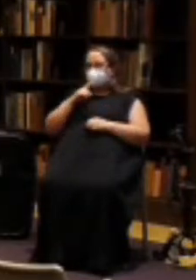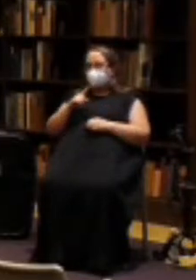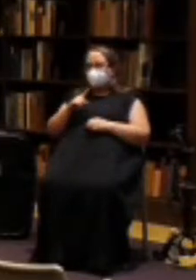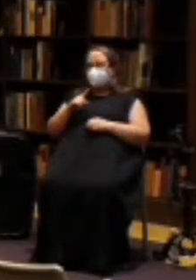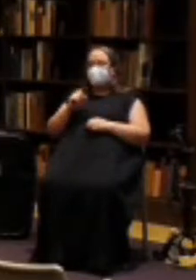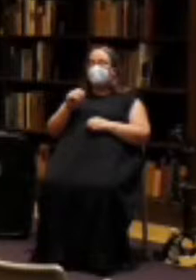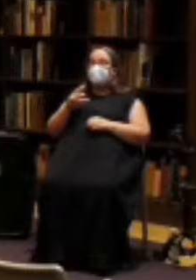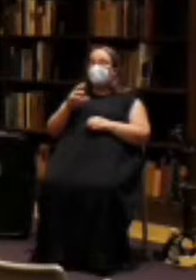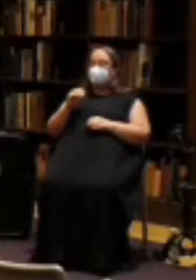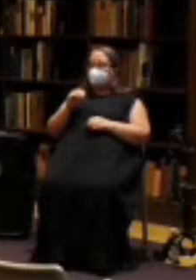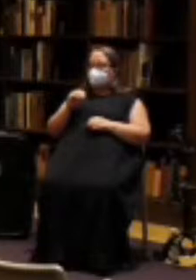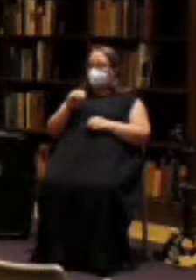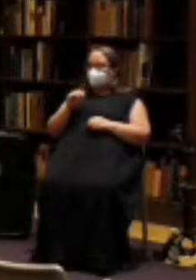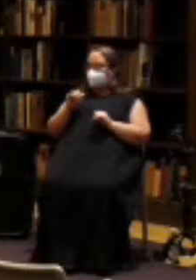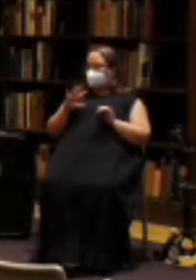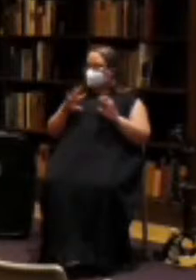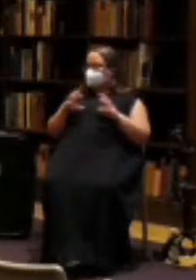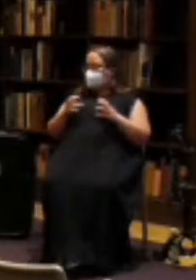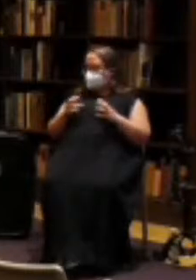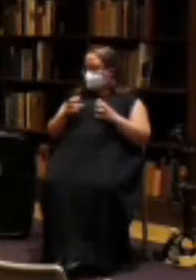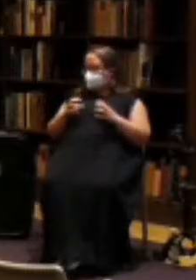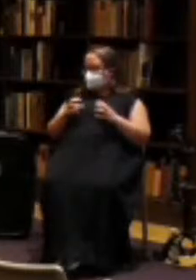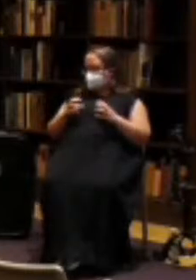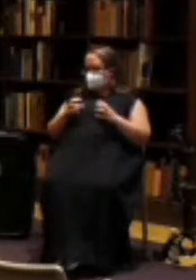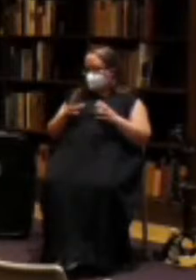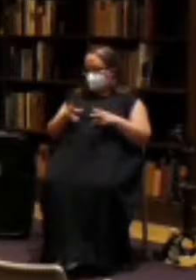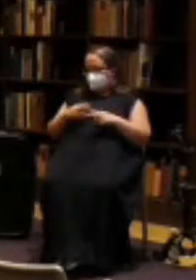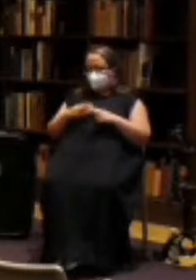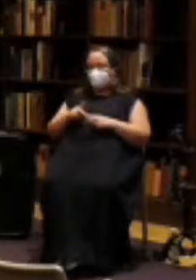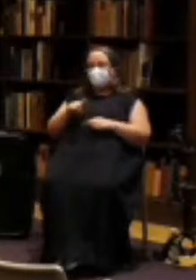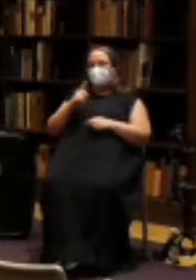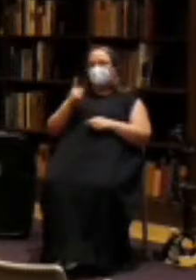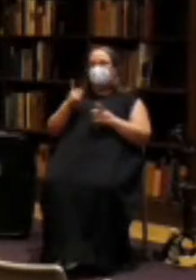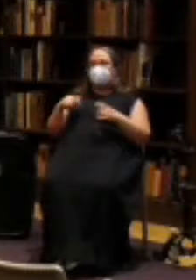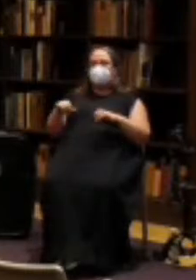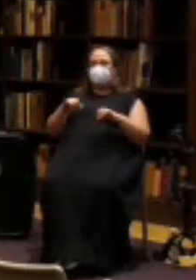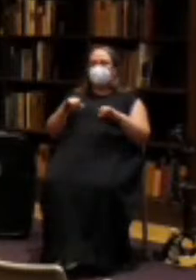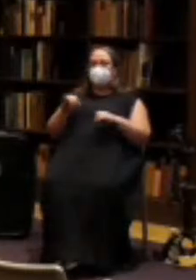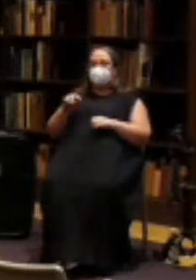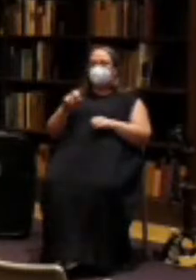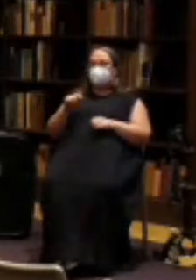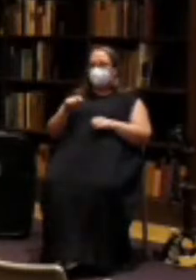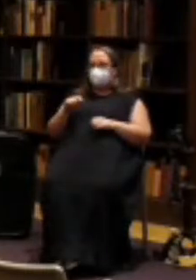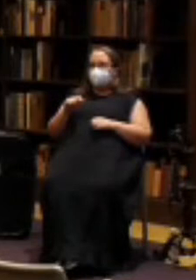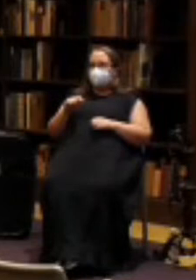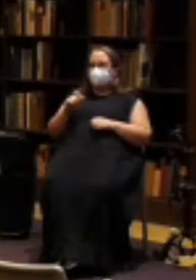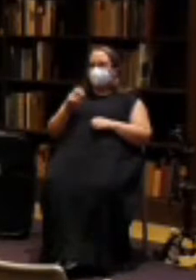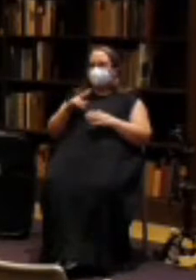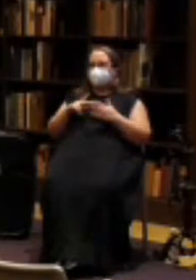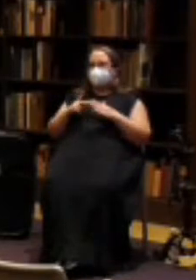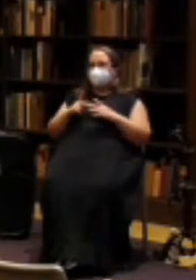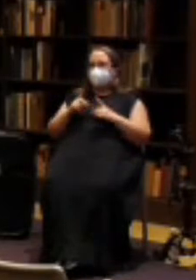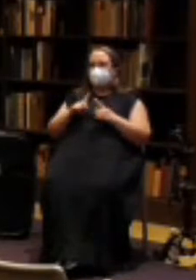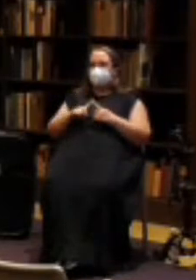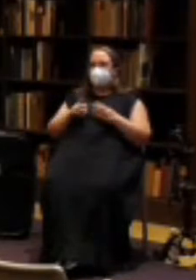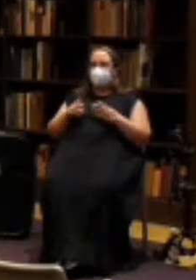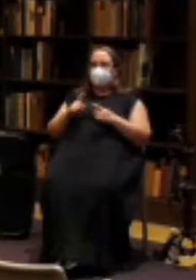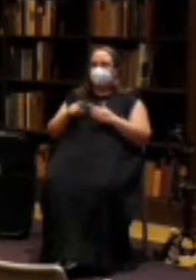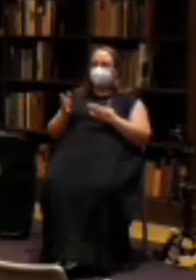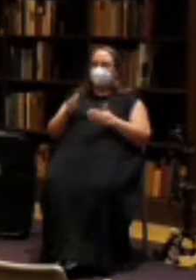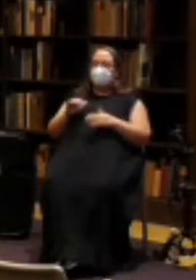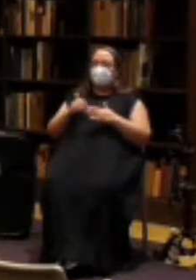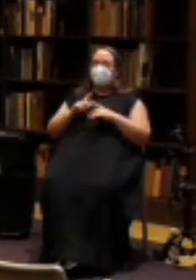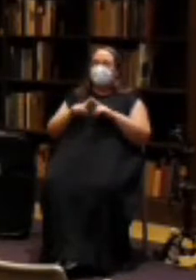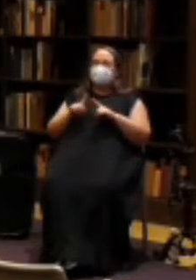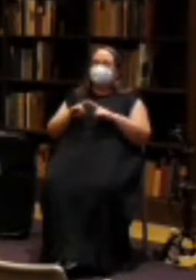at. So there was a group that was called the Black United Front, which was intended to be a way of bringing all